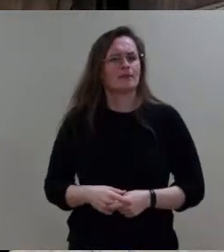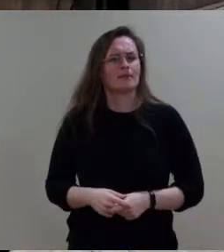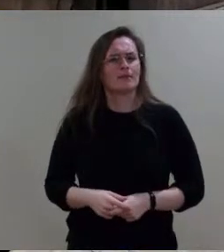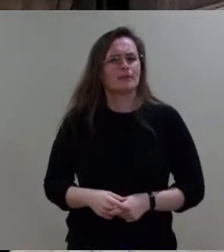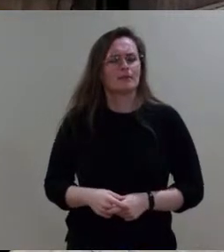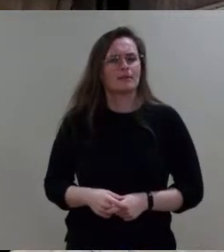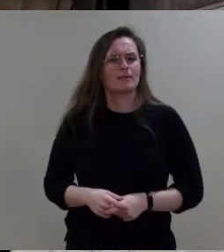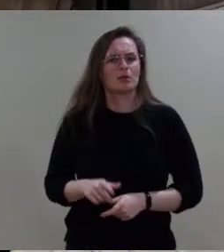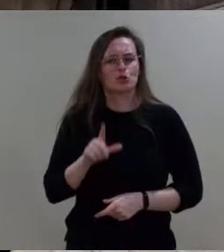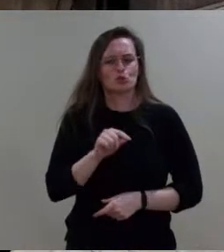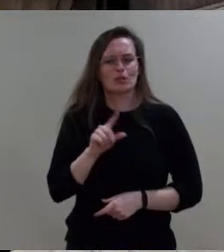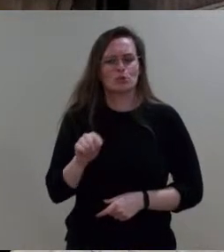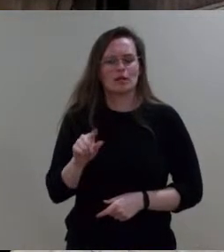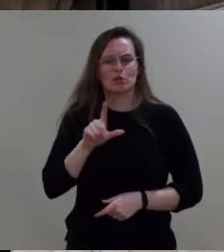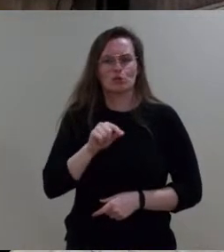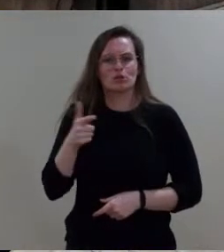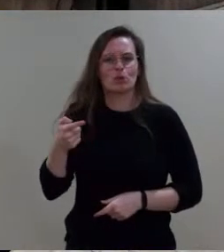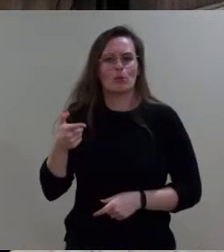2020, 2021.